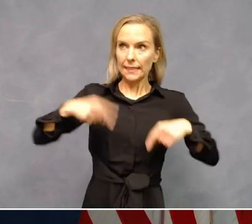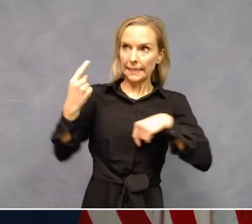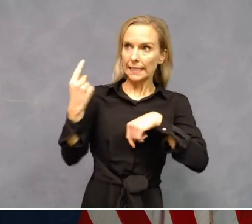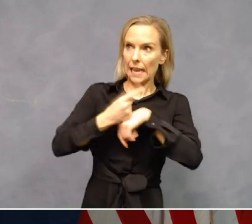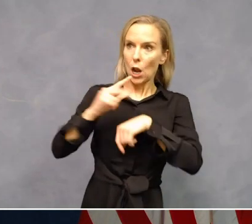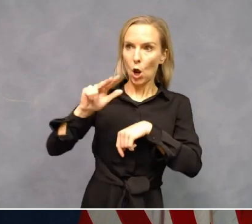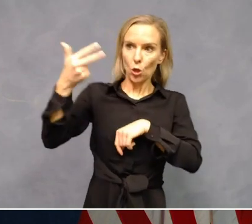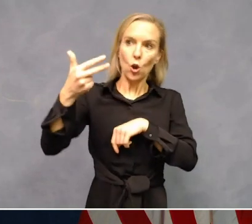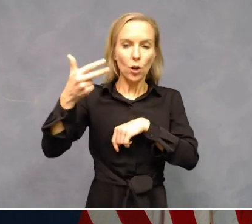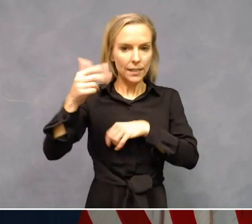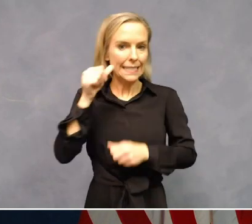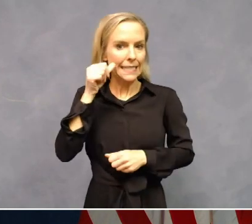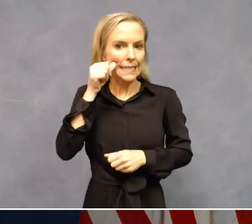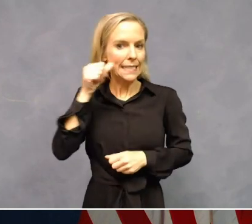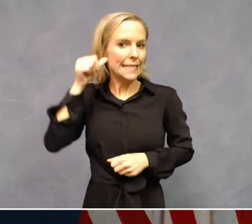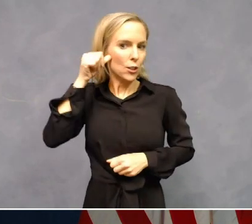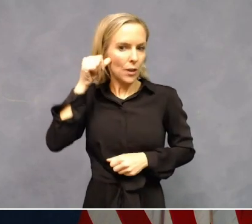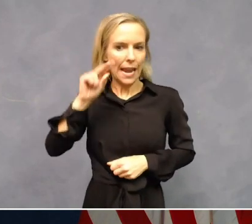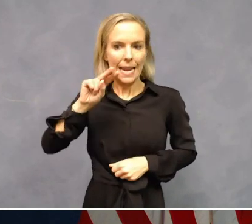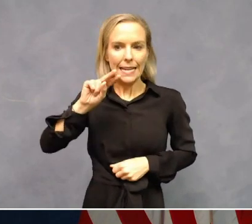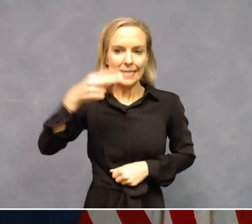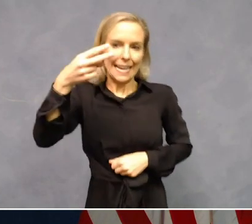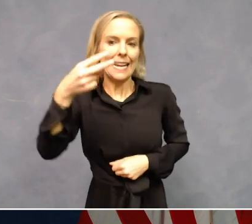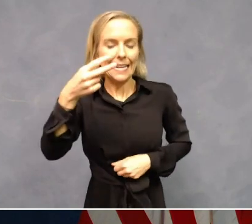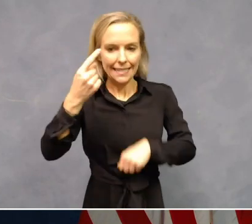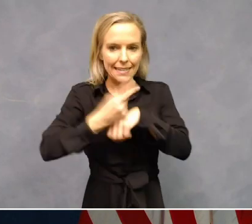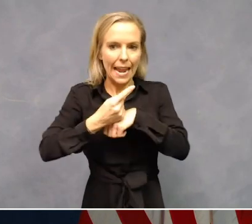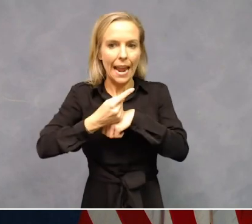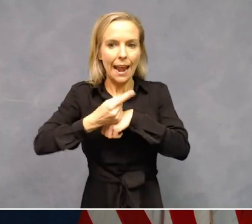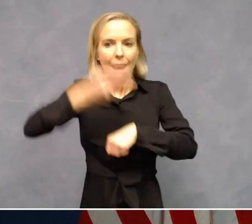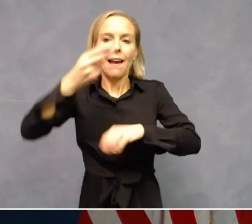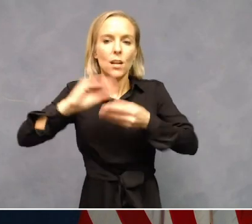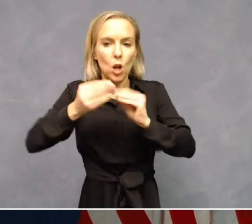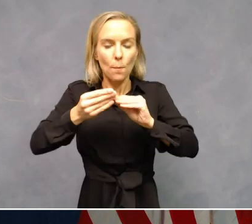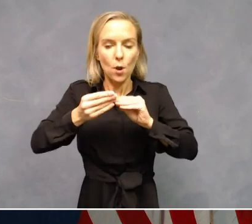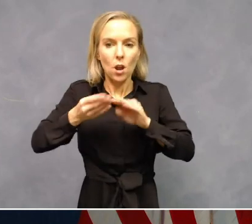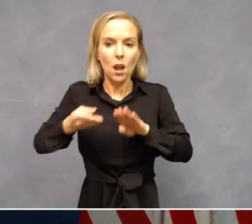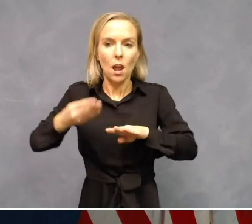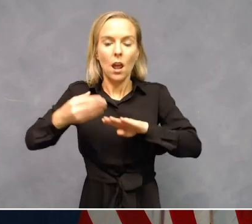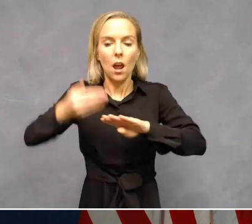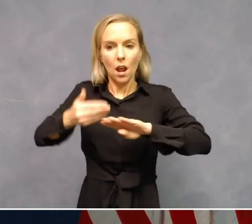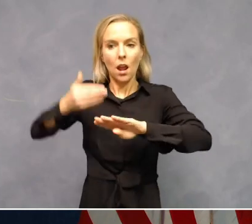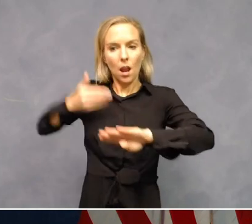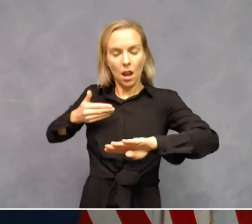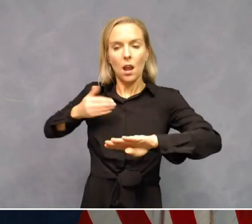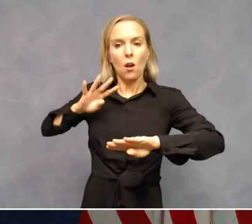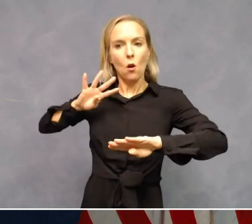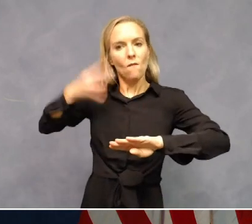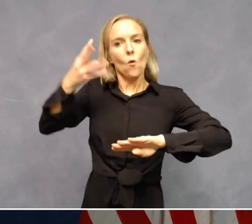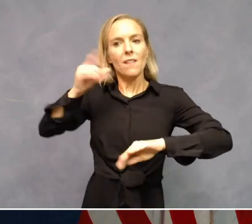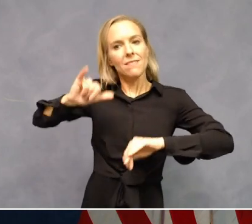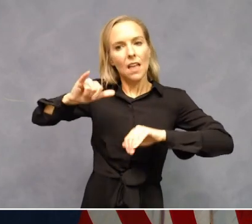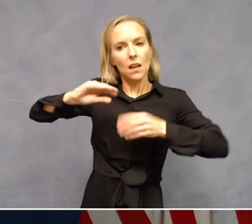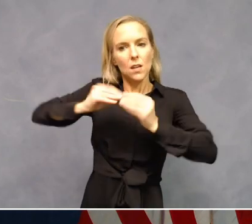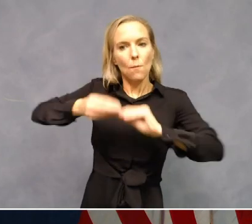Yesterday was our second highest day ever. The day before that was our fourth highest day ever.